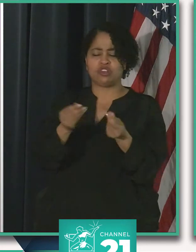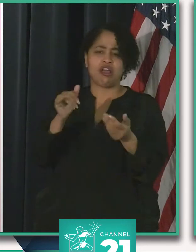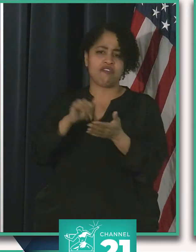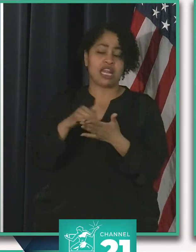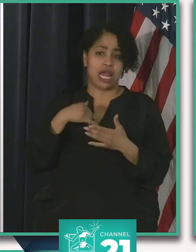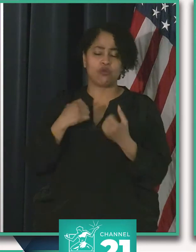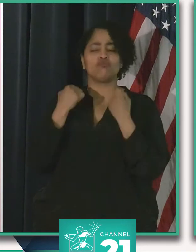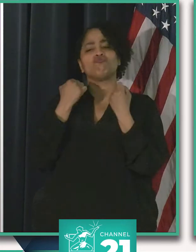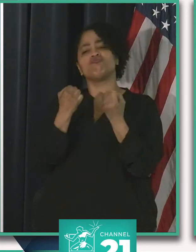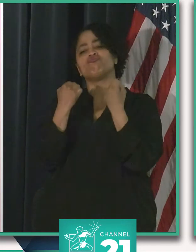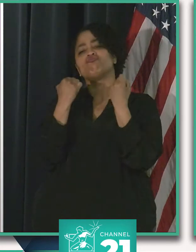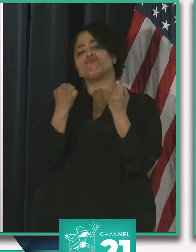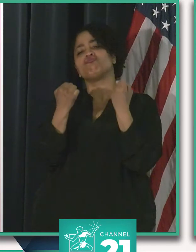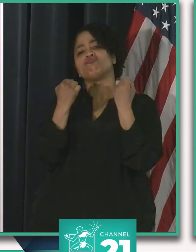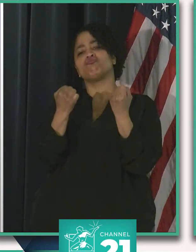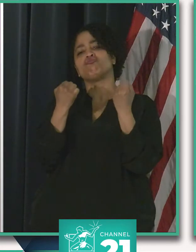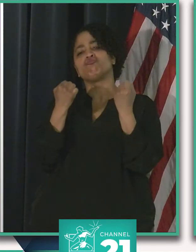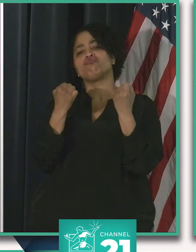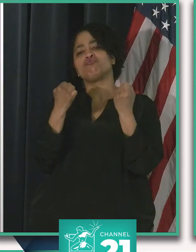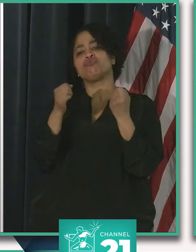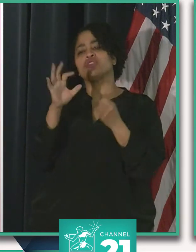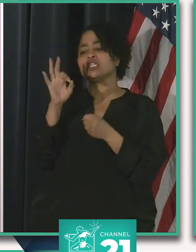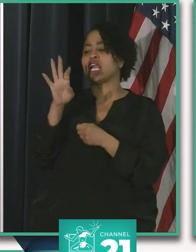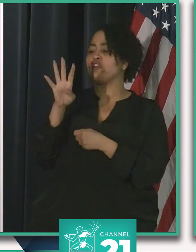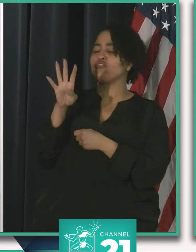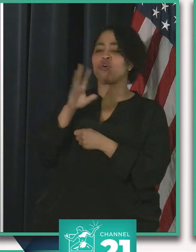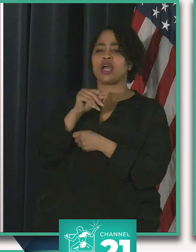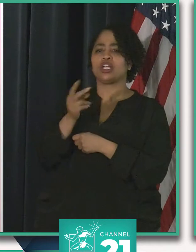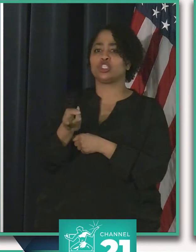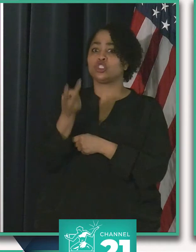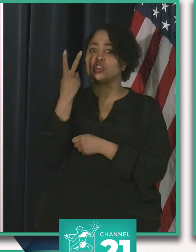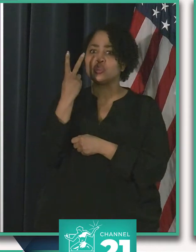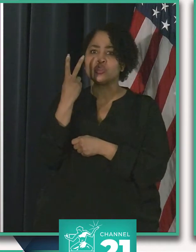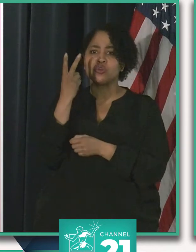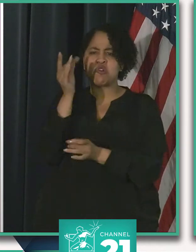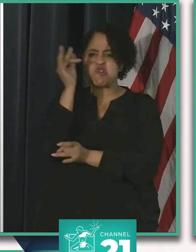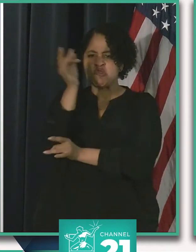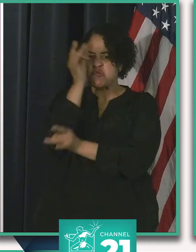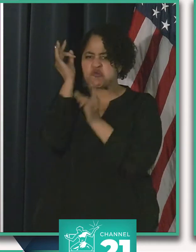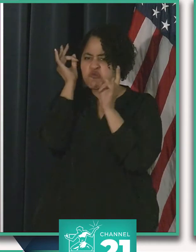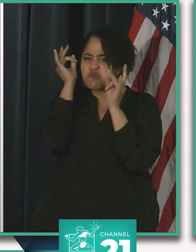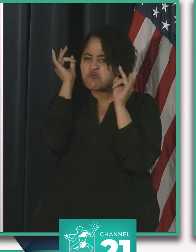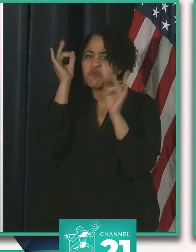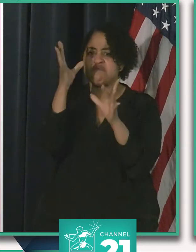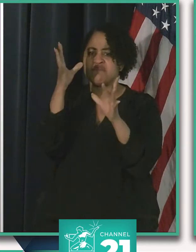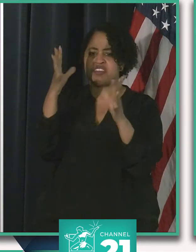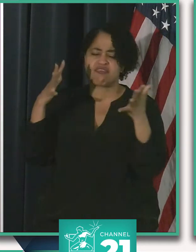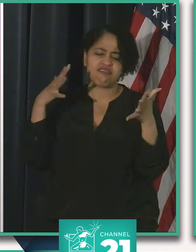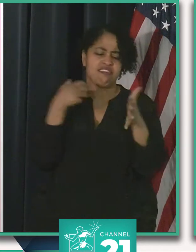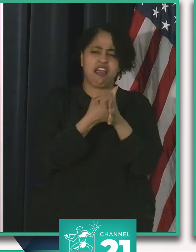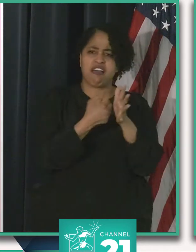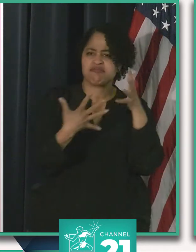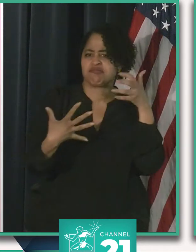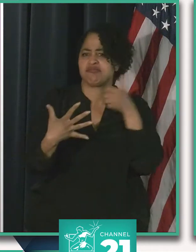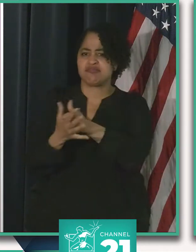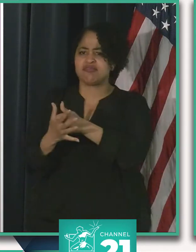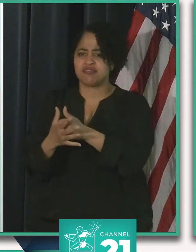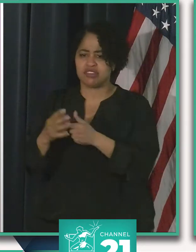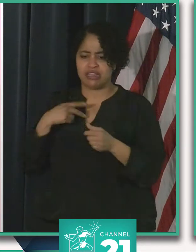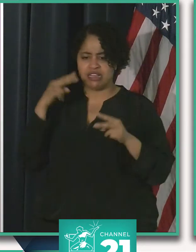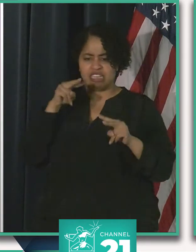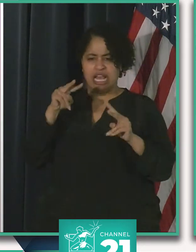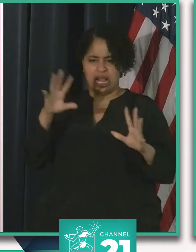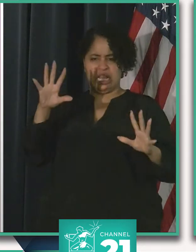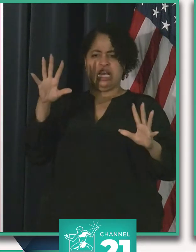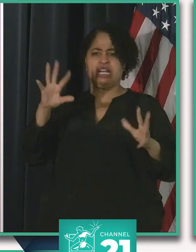was driving on 94 and there were two horrific accidents. Yeah. You know, that I saw.